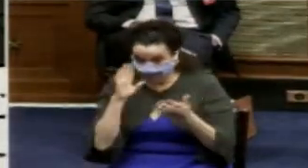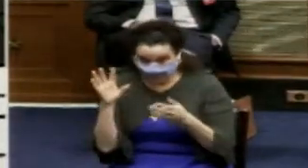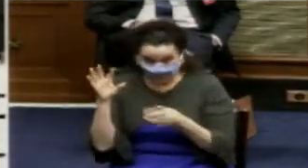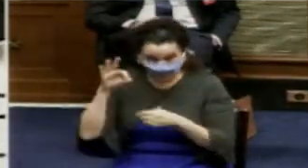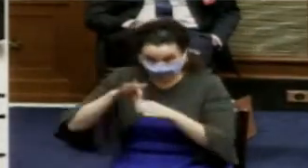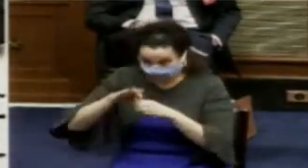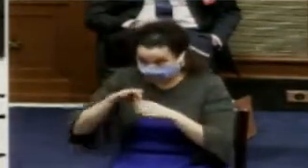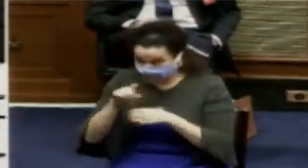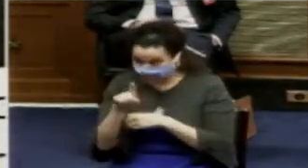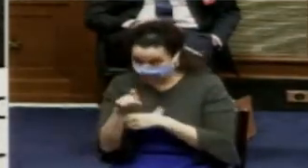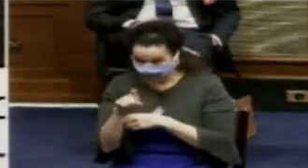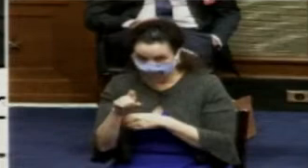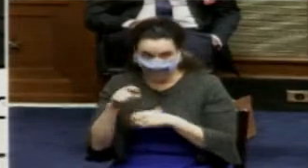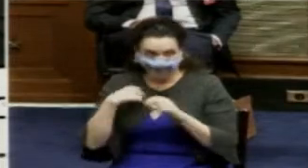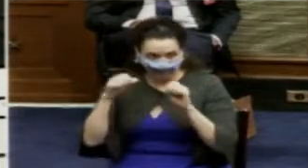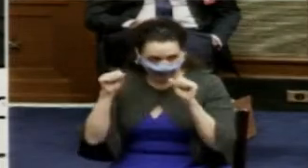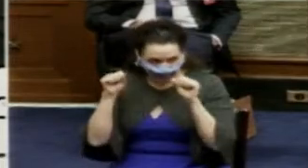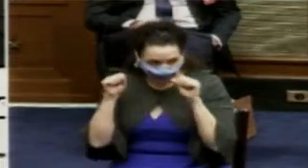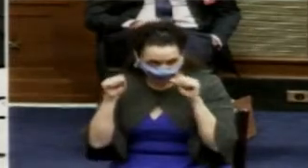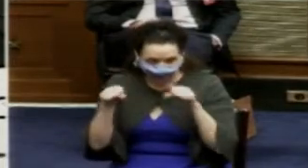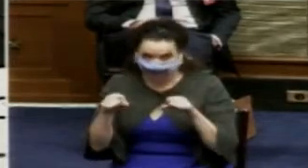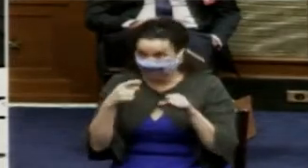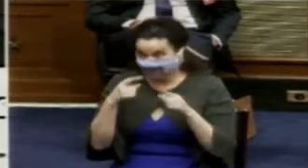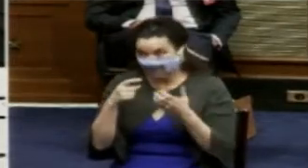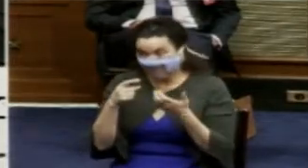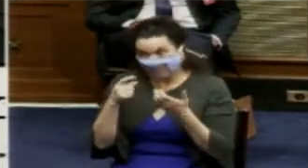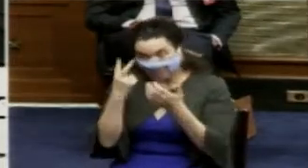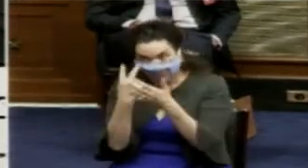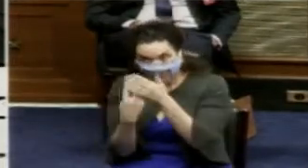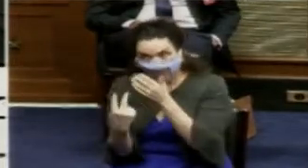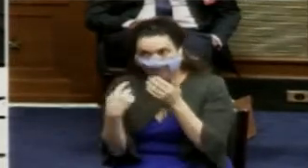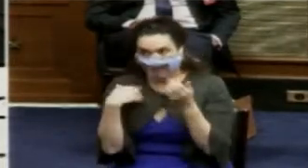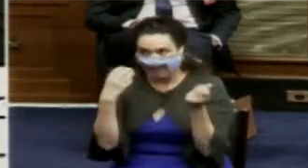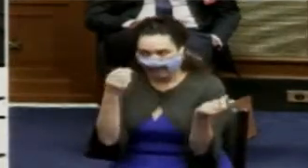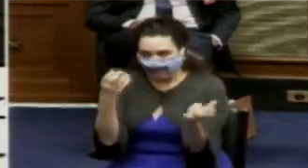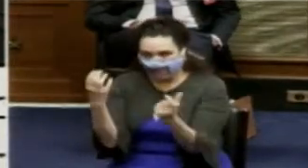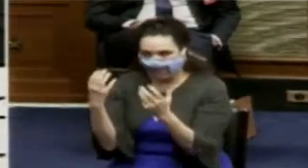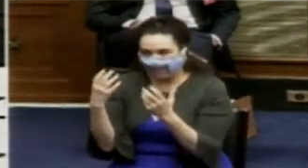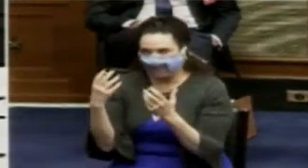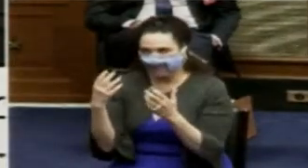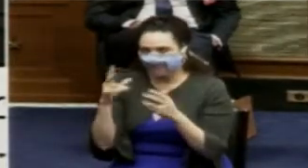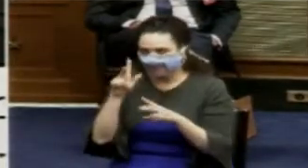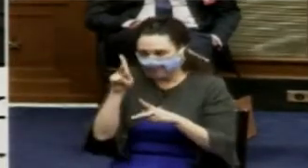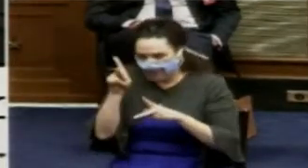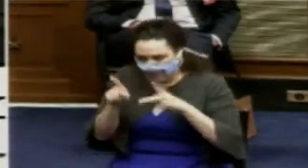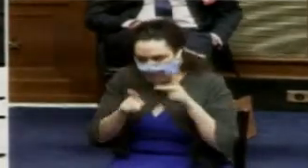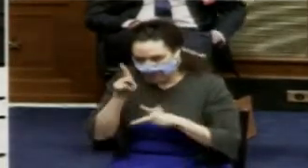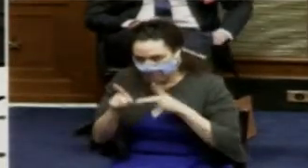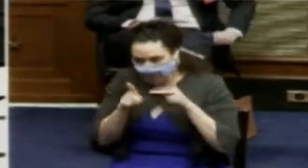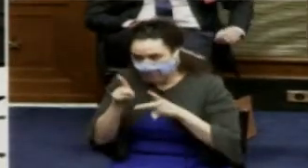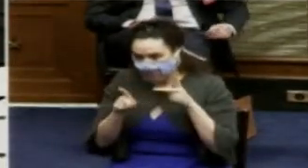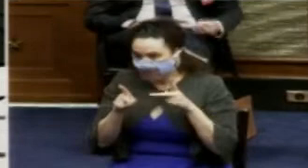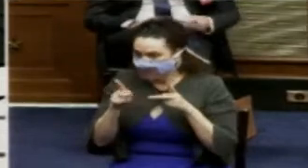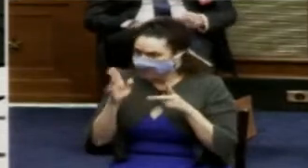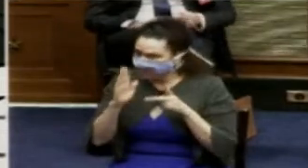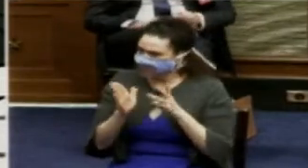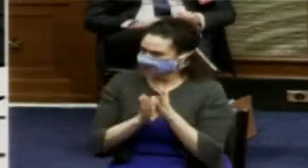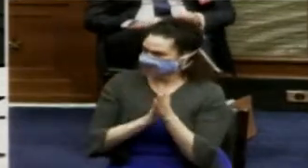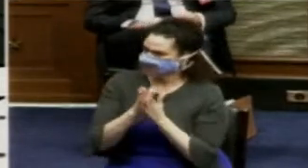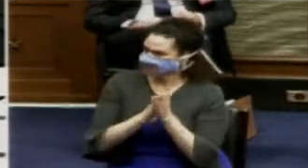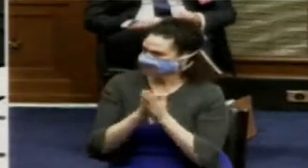anticipate that there will be a lot of very capable Washingtonians running to elect their fellow